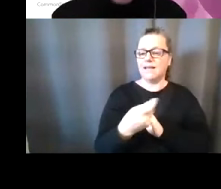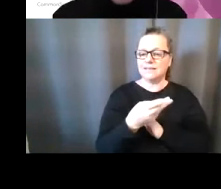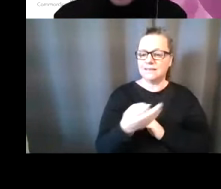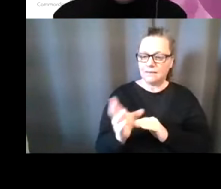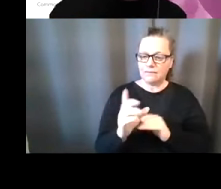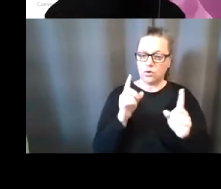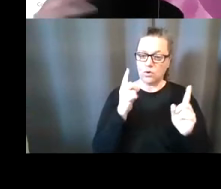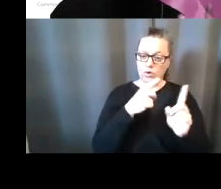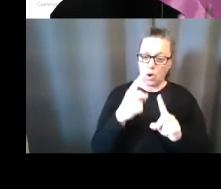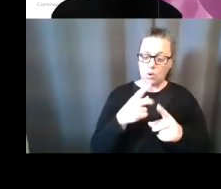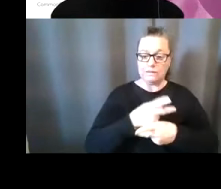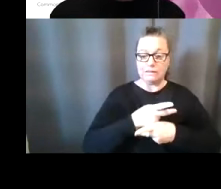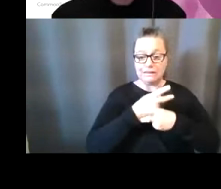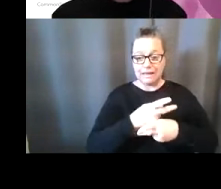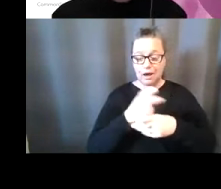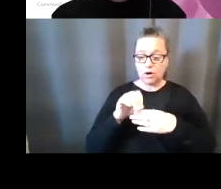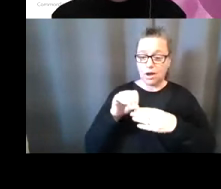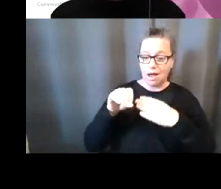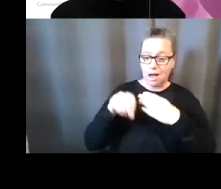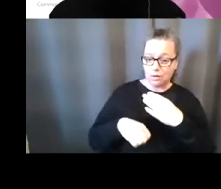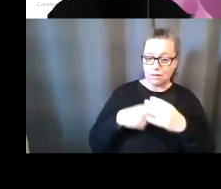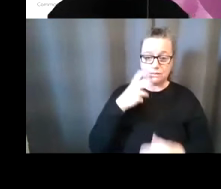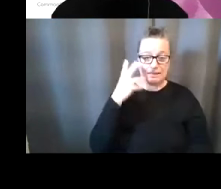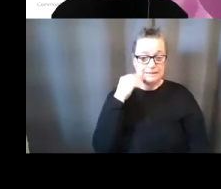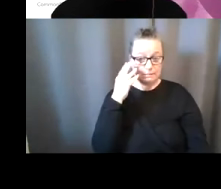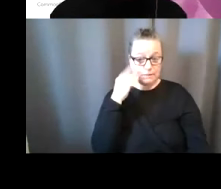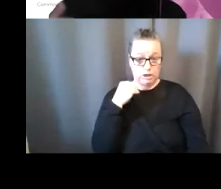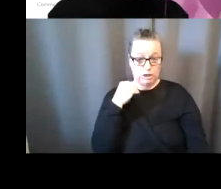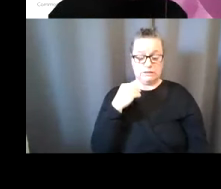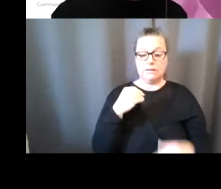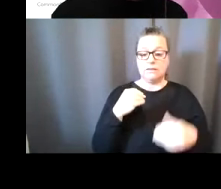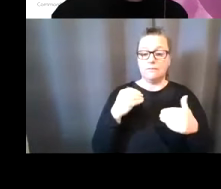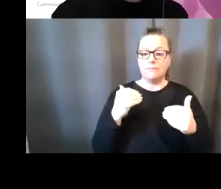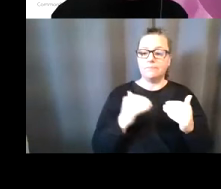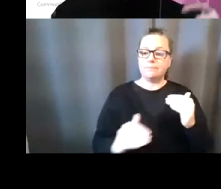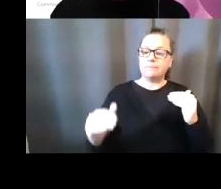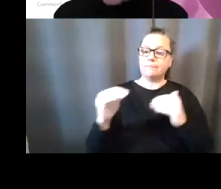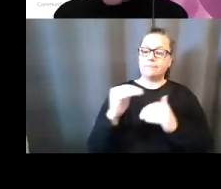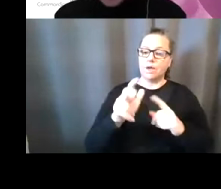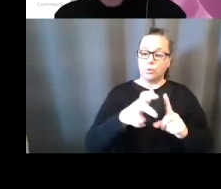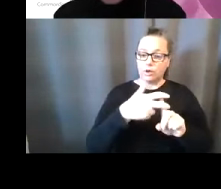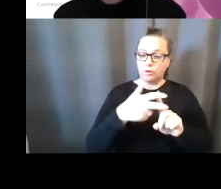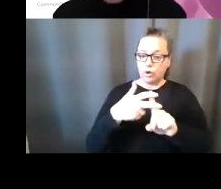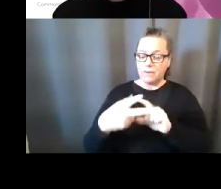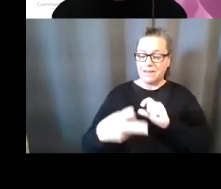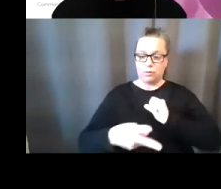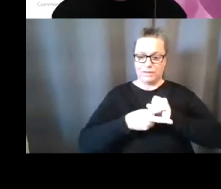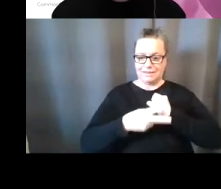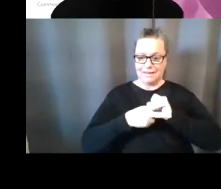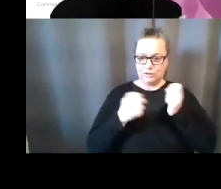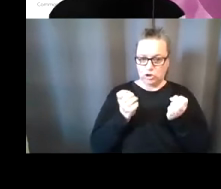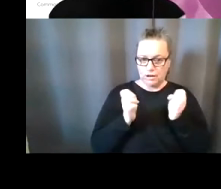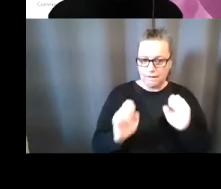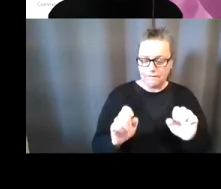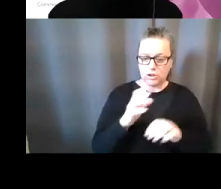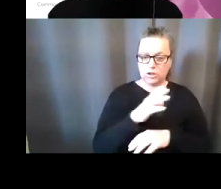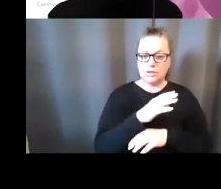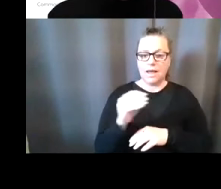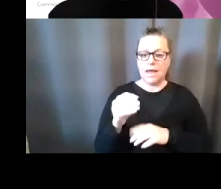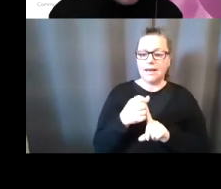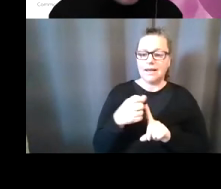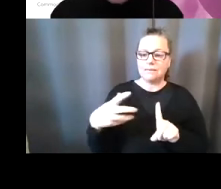care, outcomes, and experiences across patient groups, advancing our recruitment and retention efforts, and